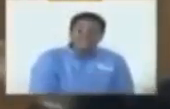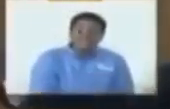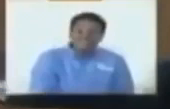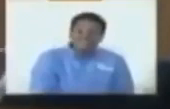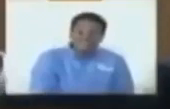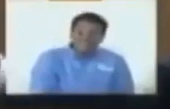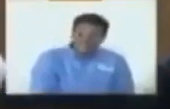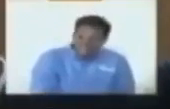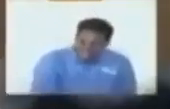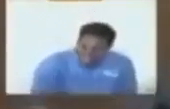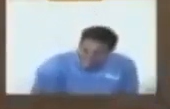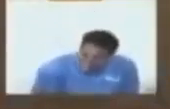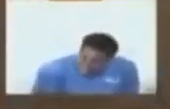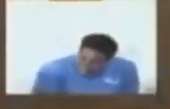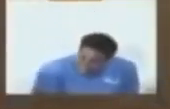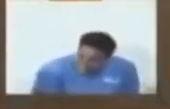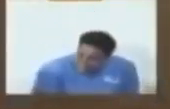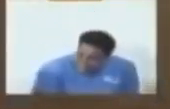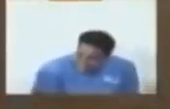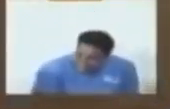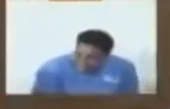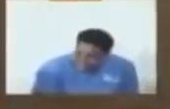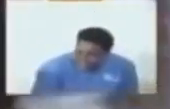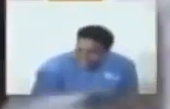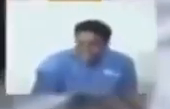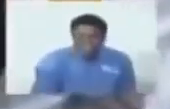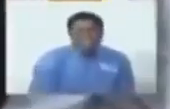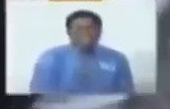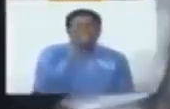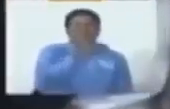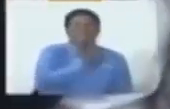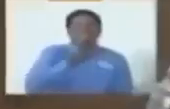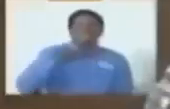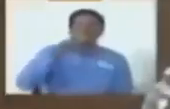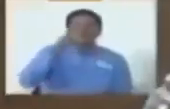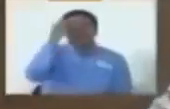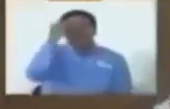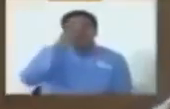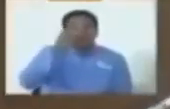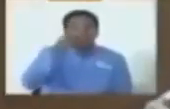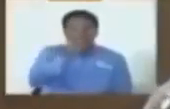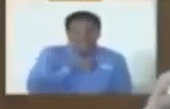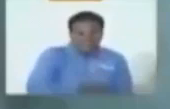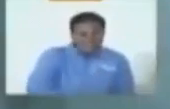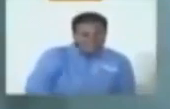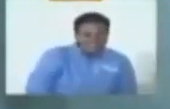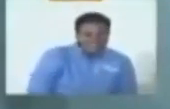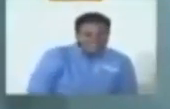Riffraff is down there. But that member should know better than that.